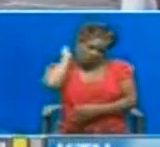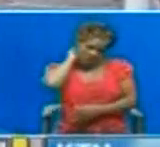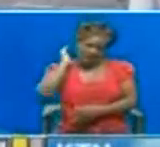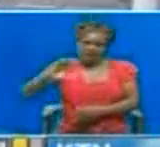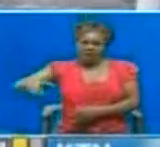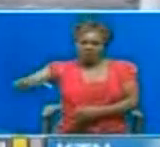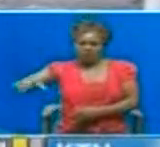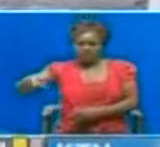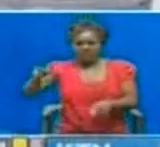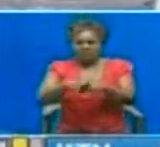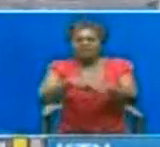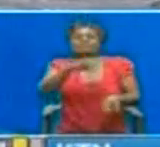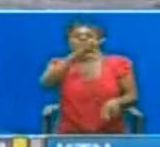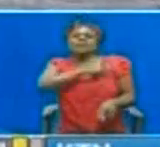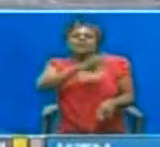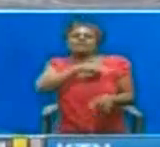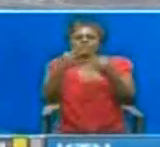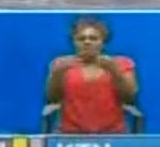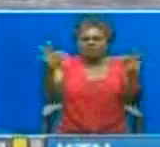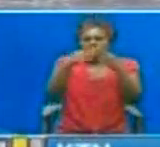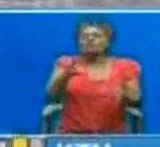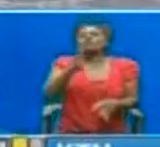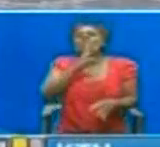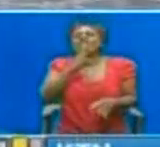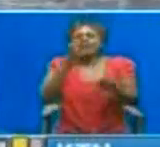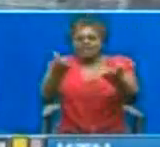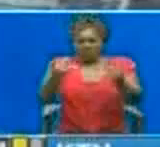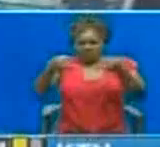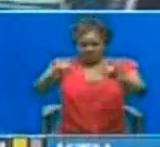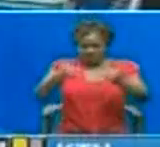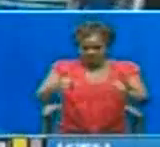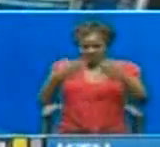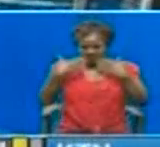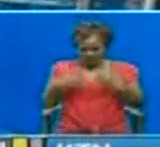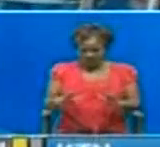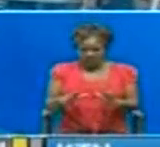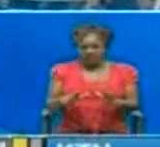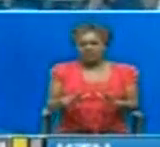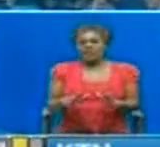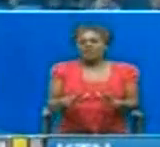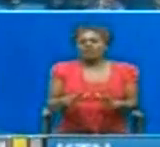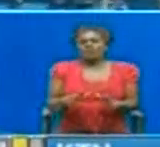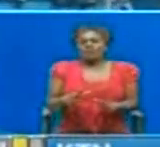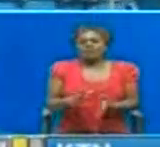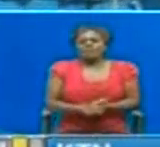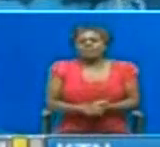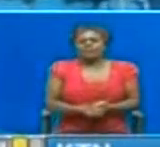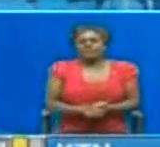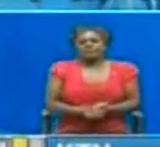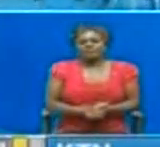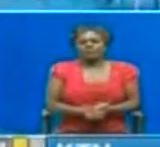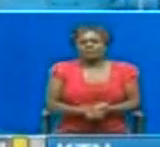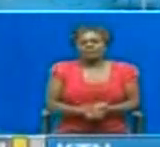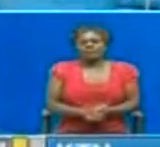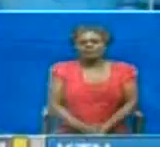County are said to benefit from the three water projects currently being implemented by the Earthy Water Services Board.